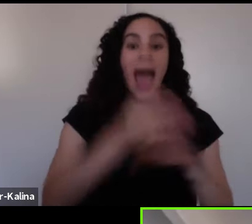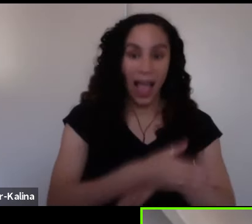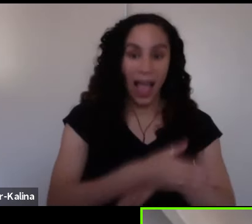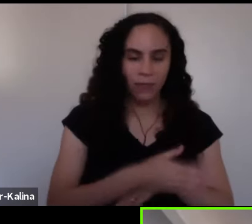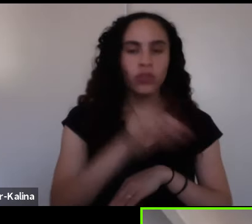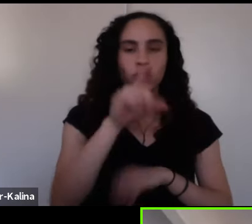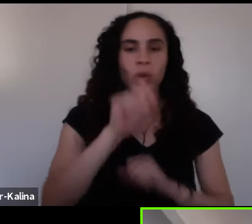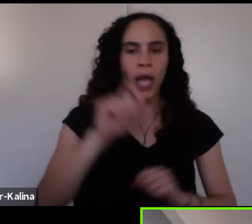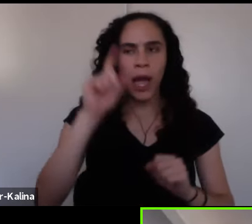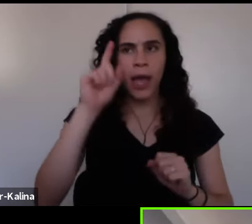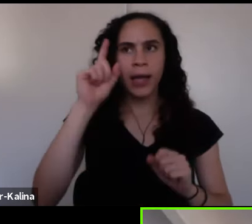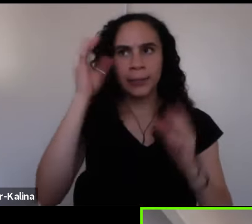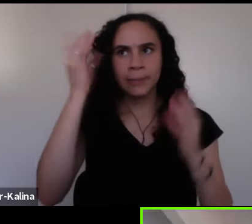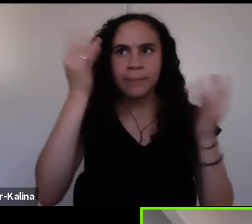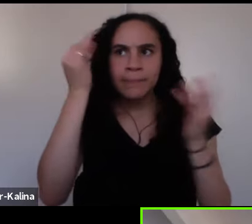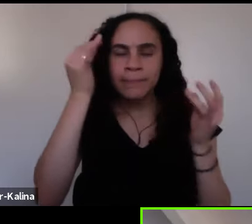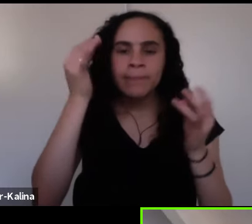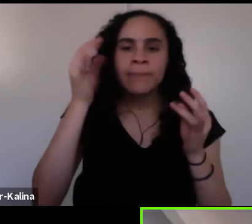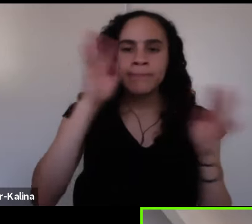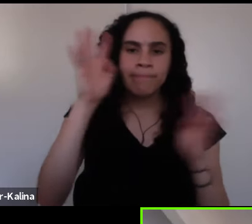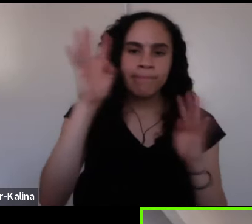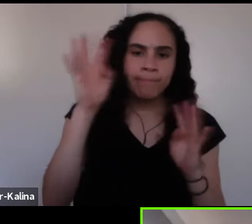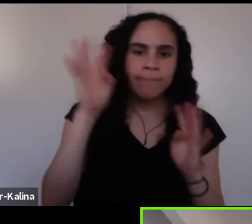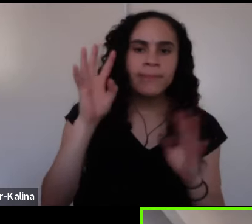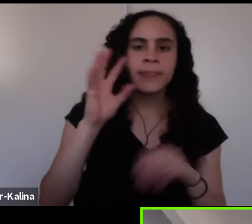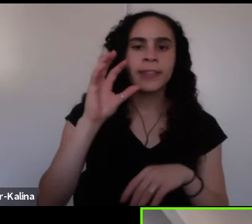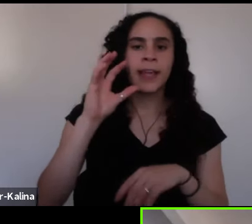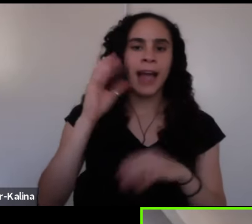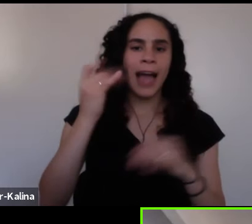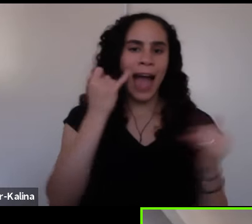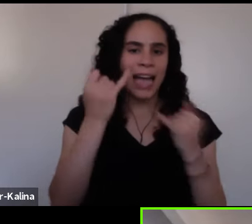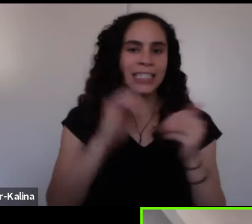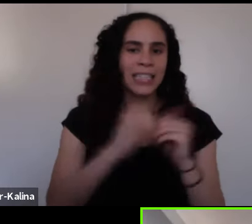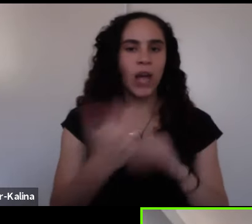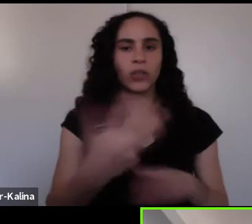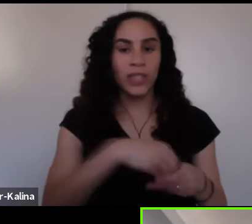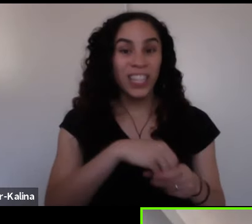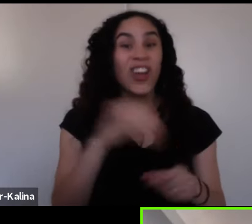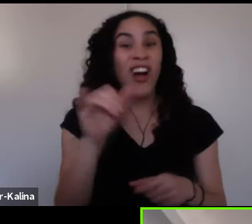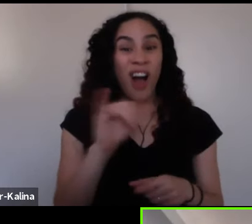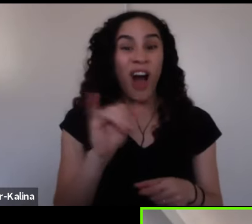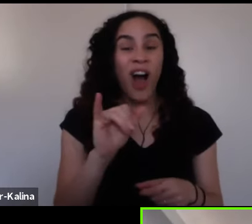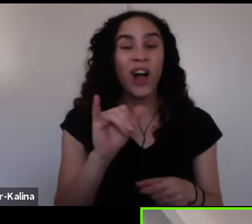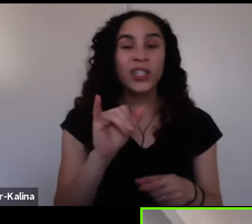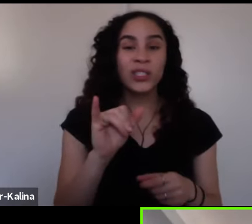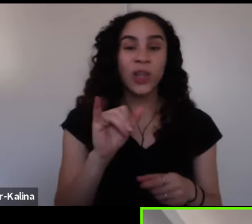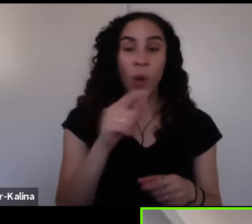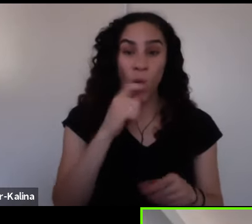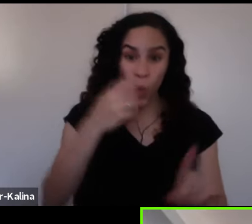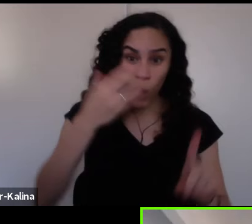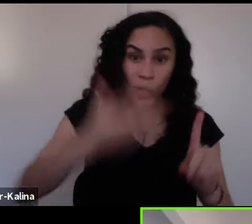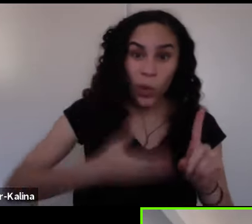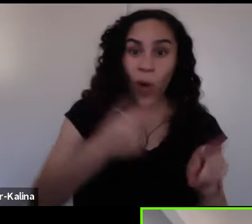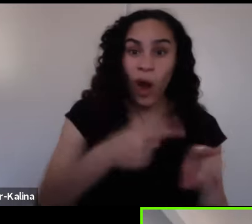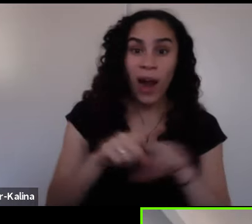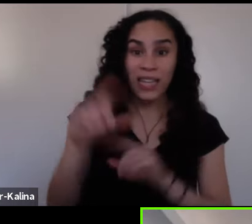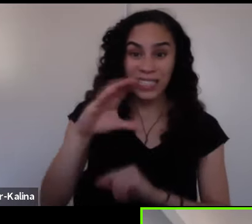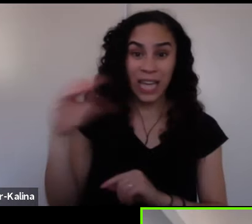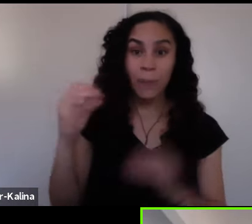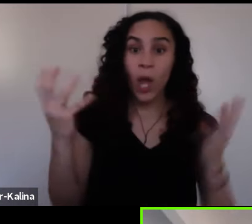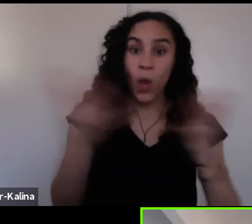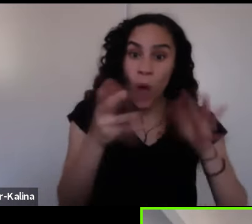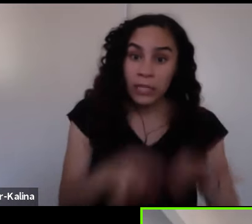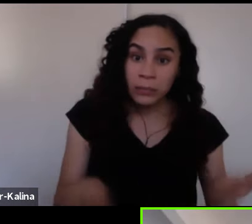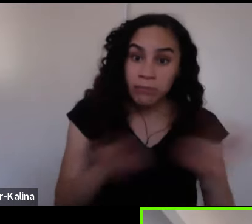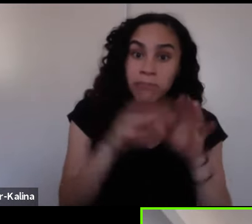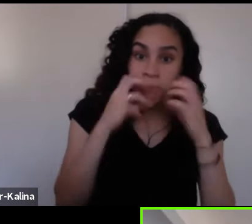engage. But it also has a lot to do with how you communicate who you are as a company and what the things that are important to you. I think the reason that we have